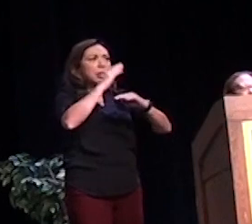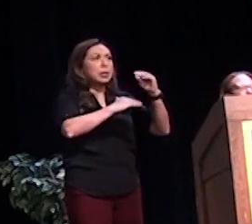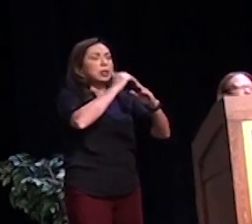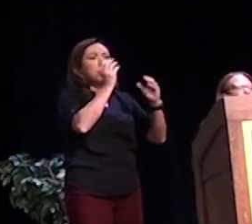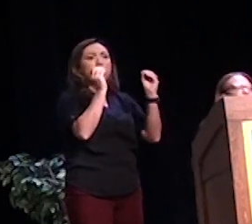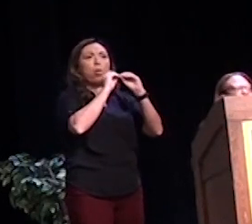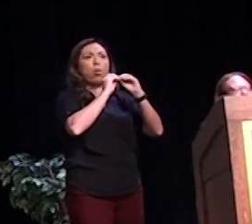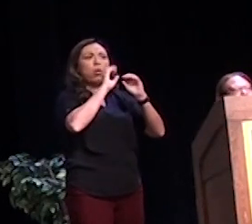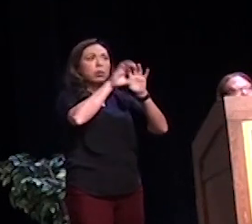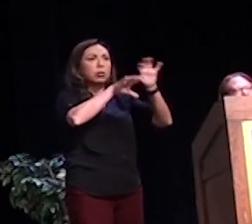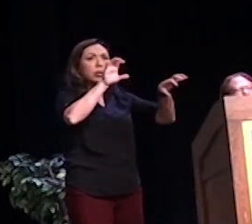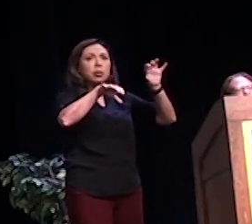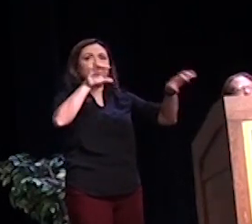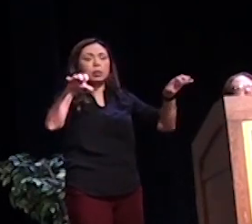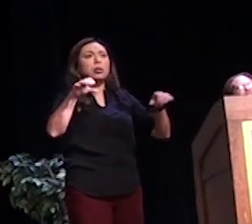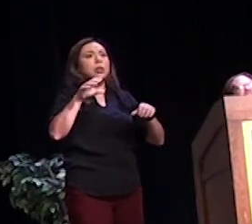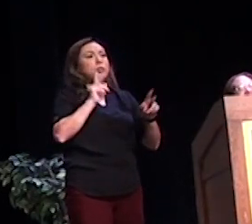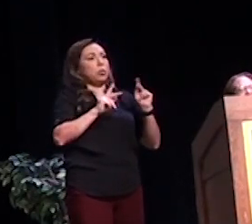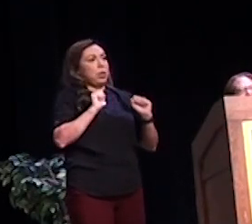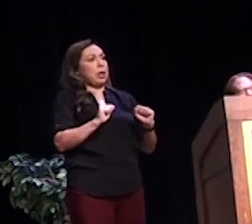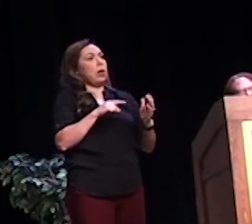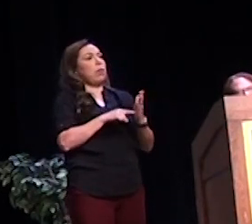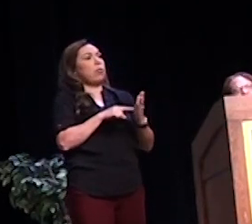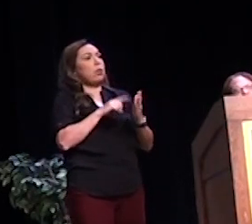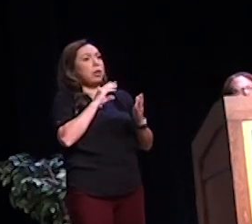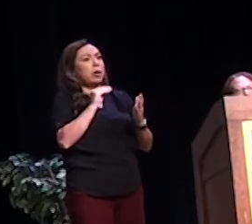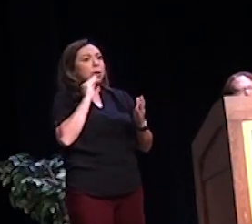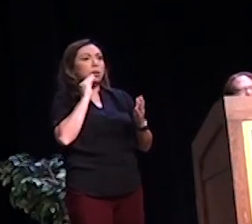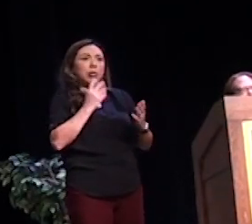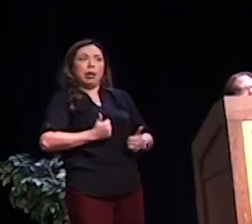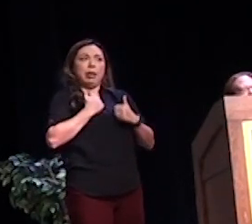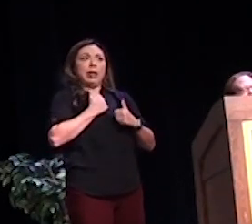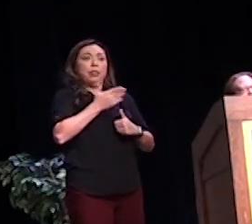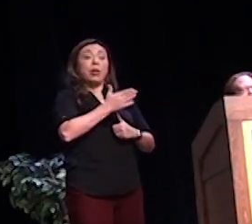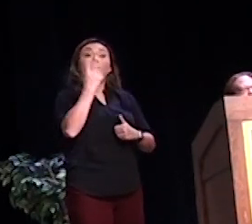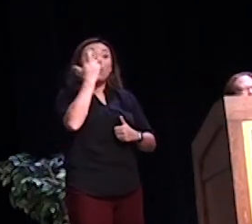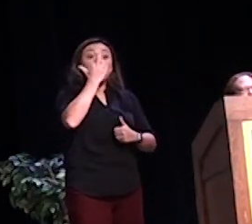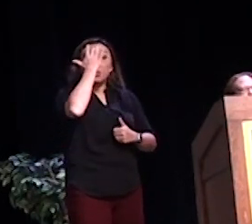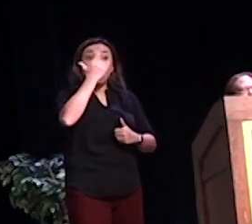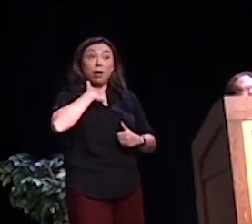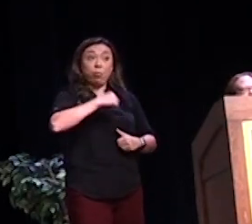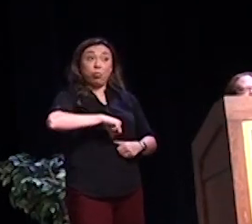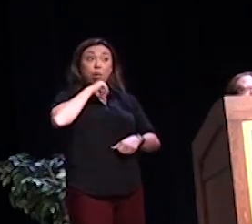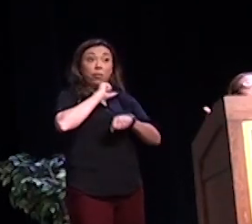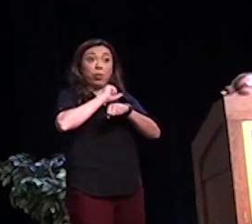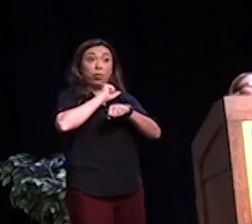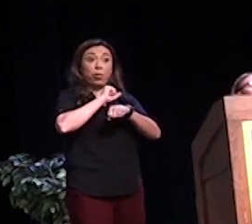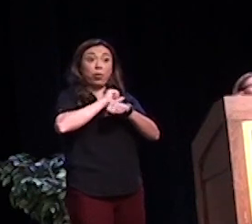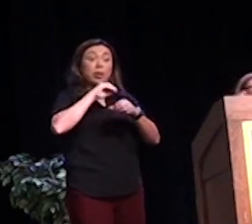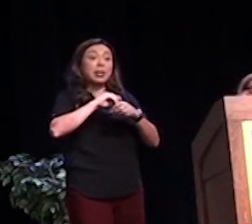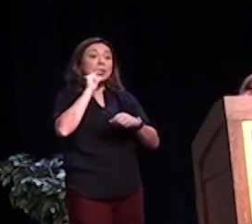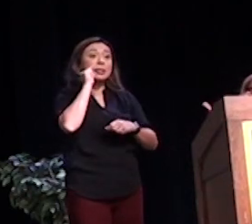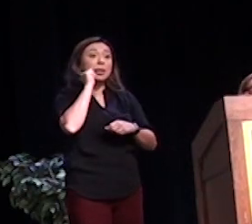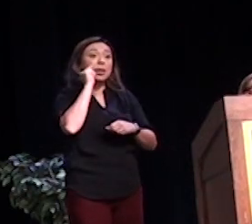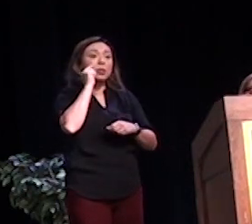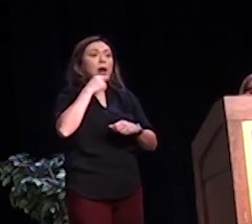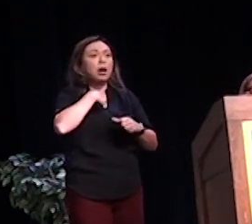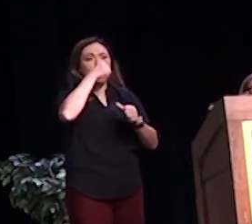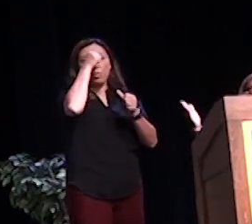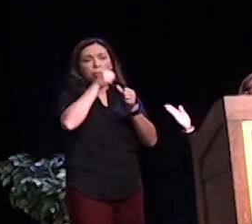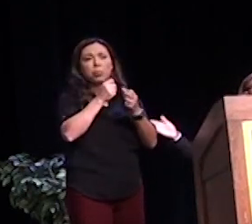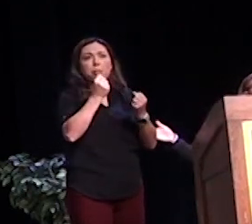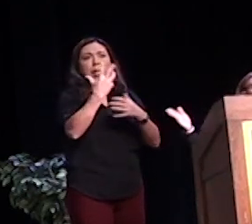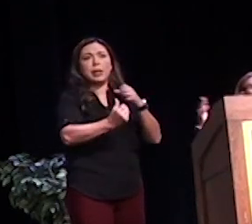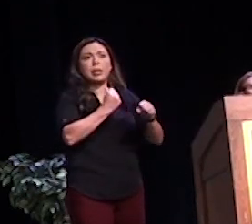building more homeownership units. And one of the reasons I'm so proud of the work here in San Antonio is I remember years ago